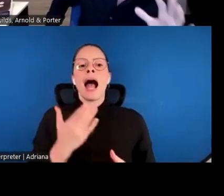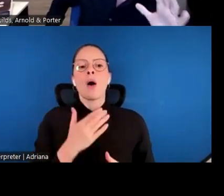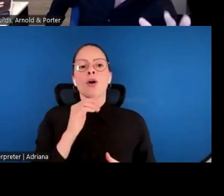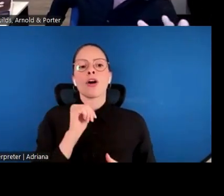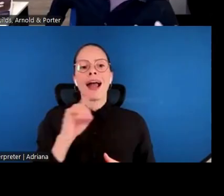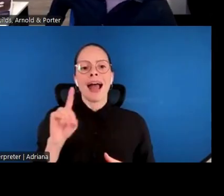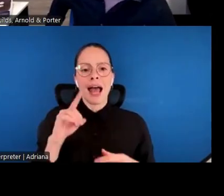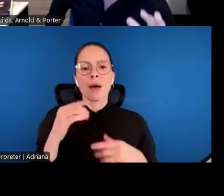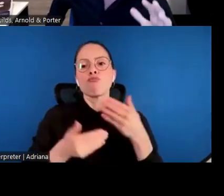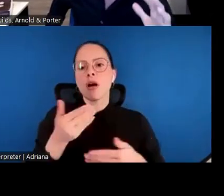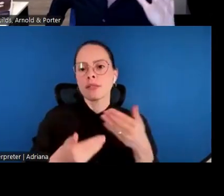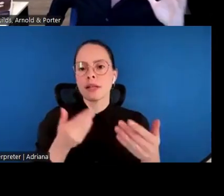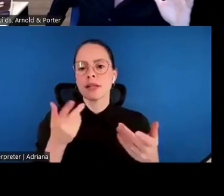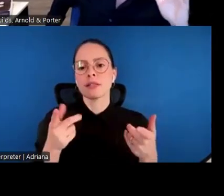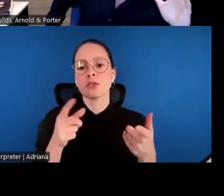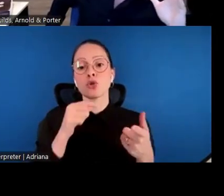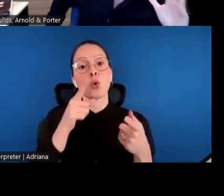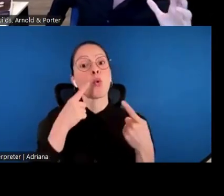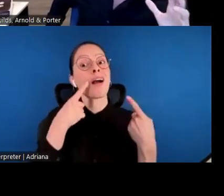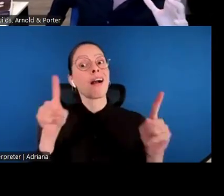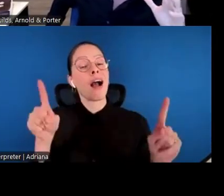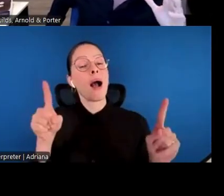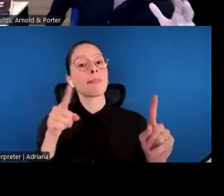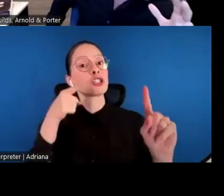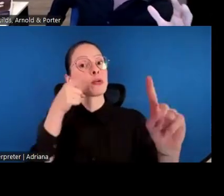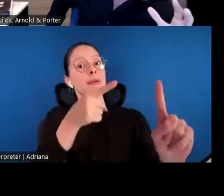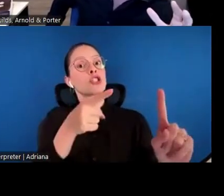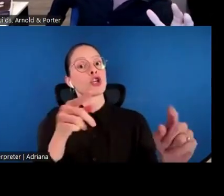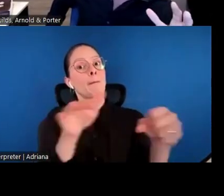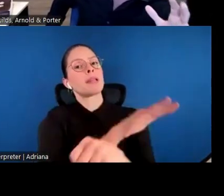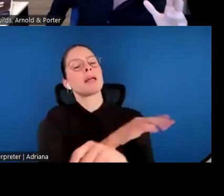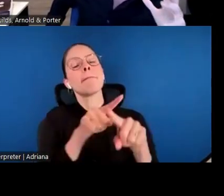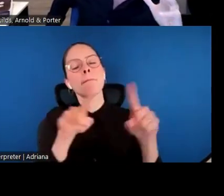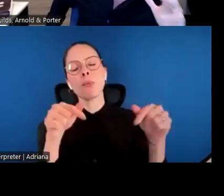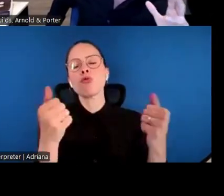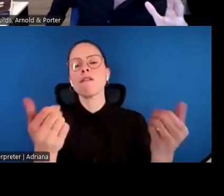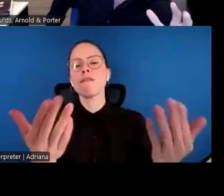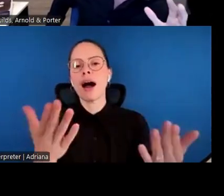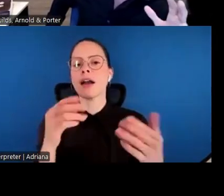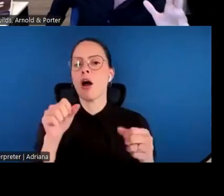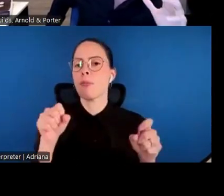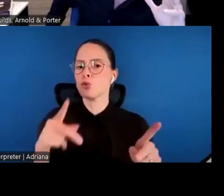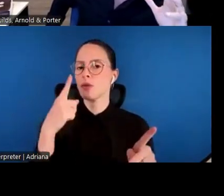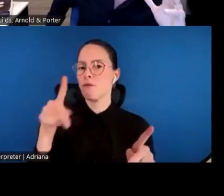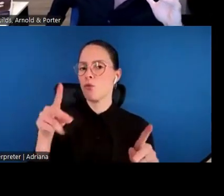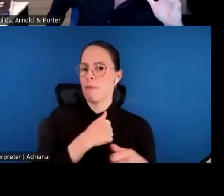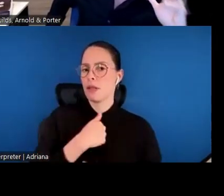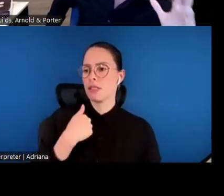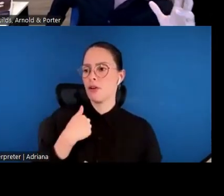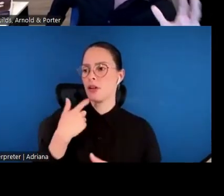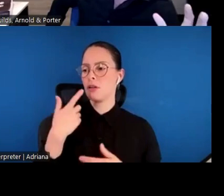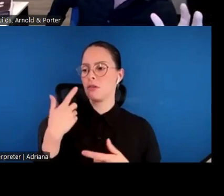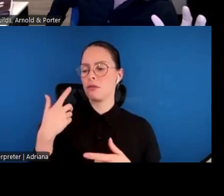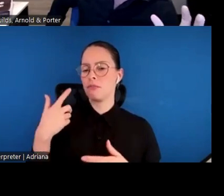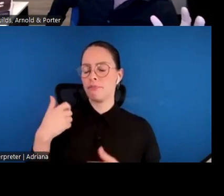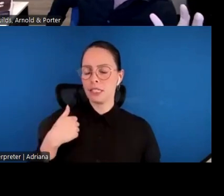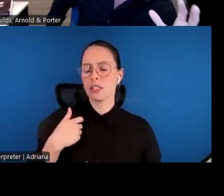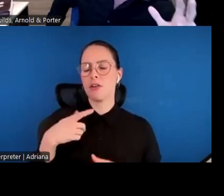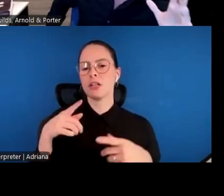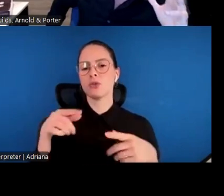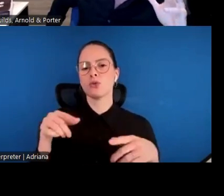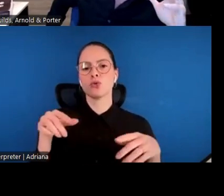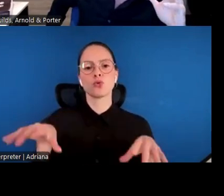missions completely, but it does provide an avenue and opportunity for the military to take administrative